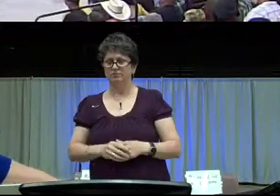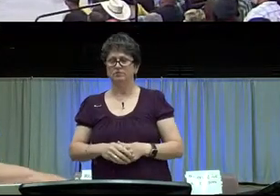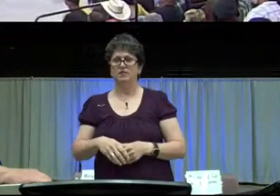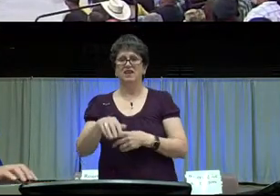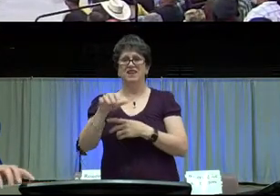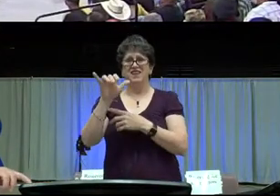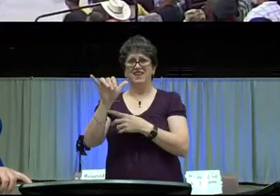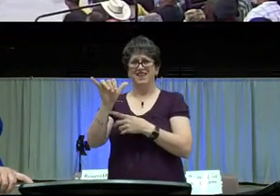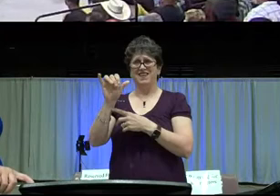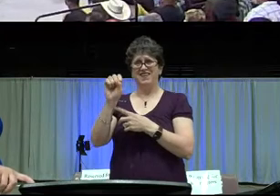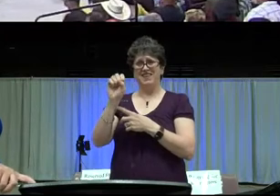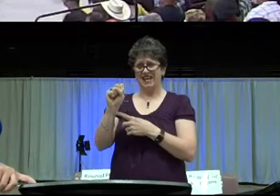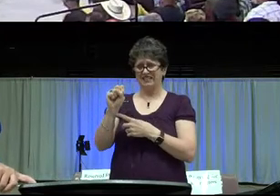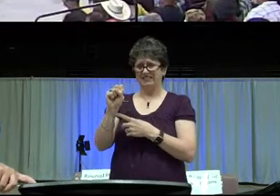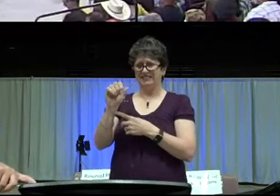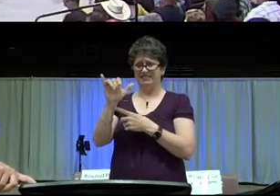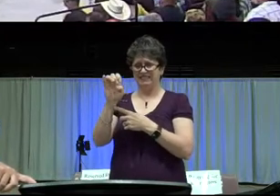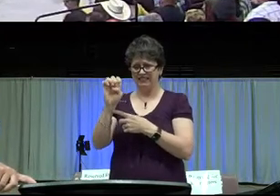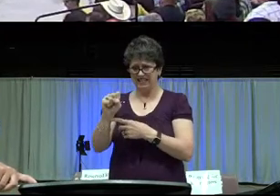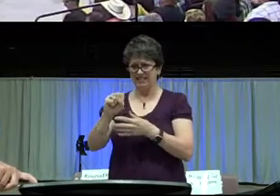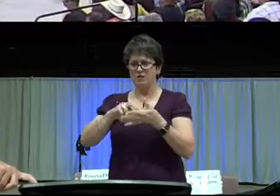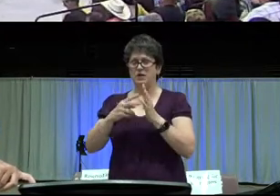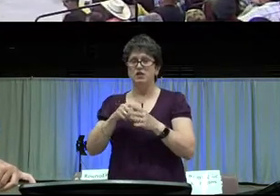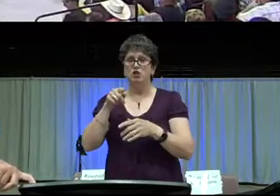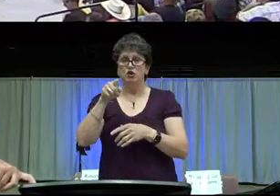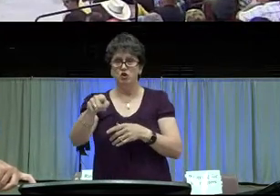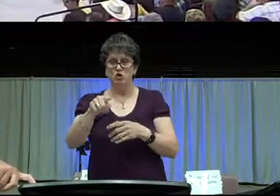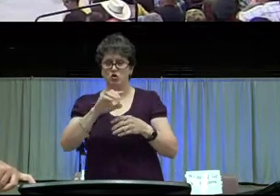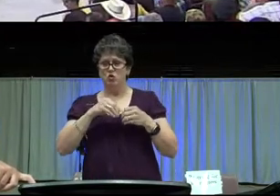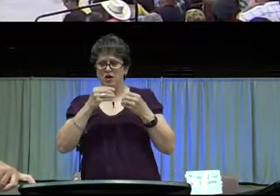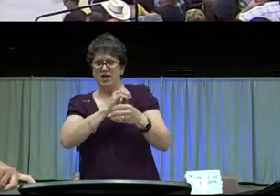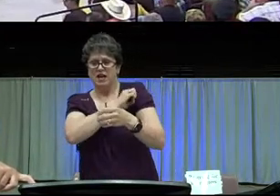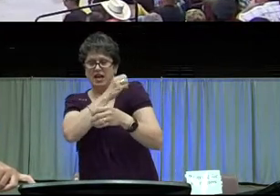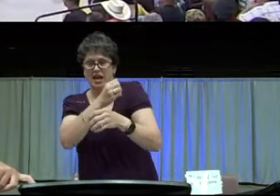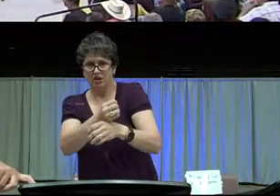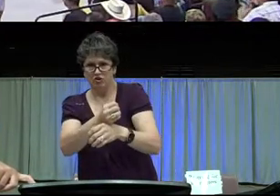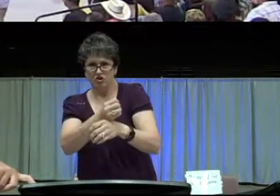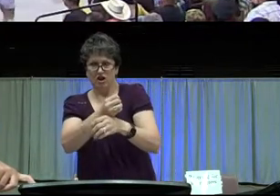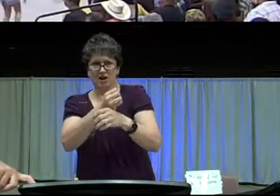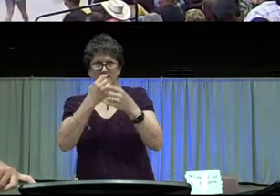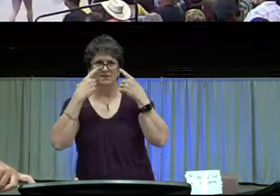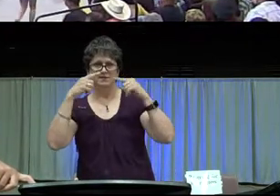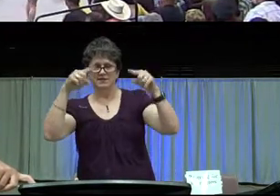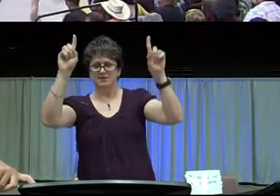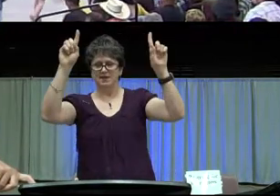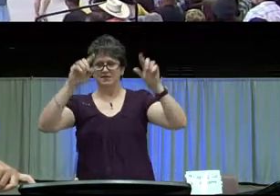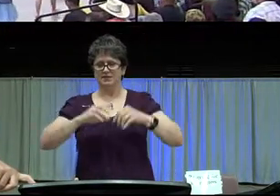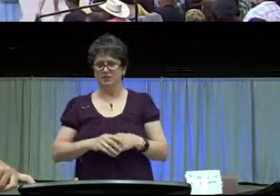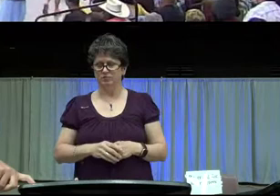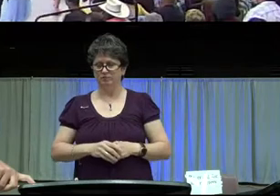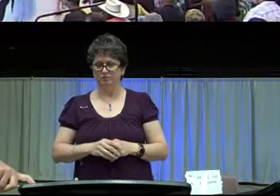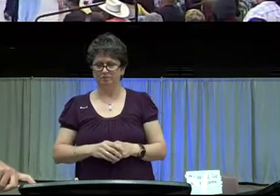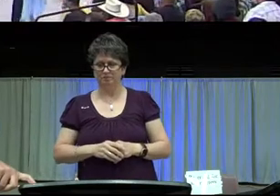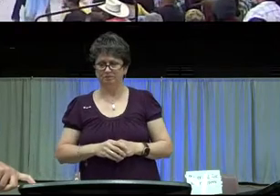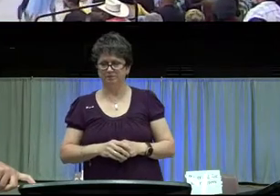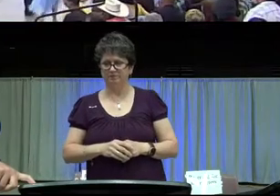opportunity. And yes means you, all of you, energize